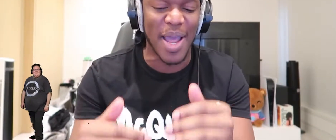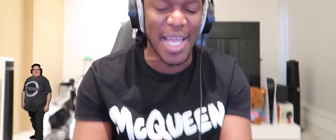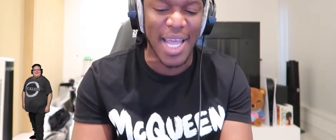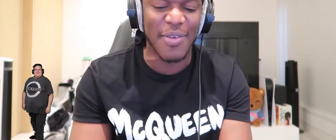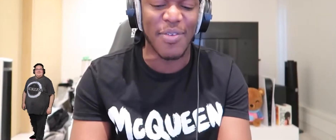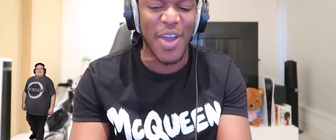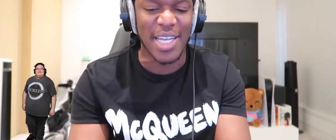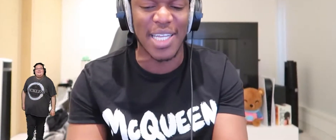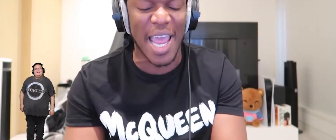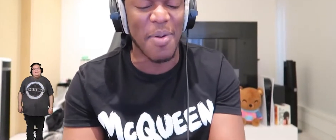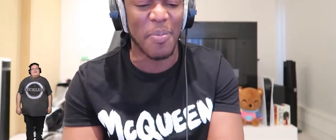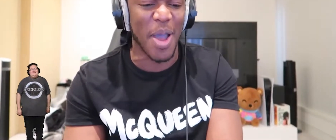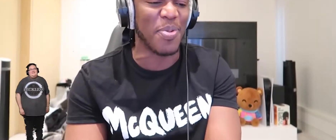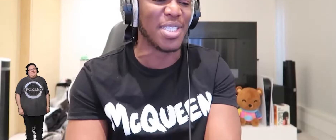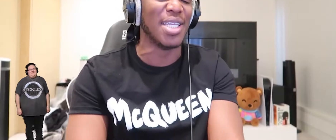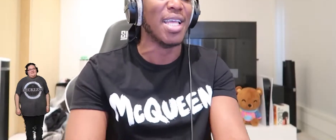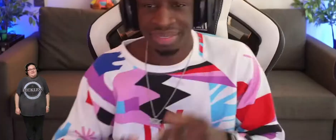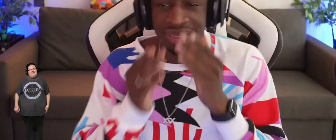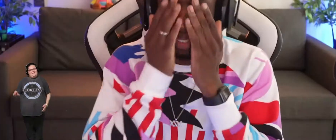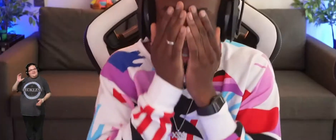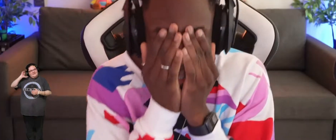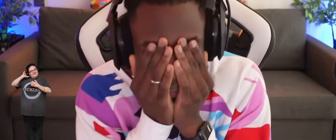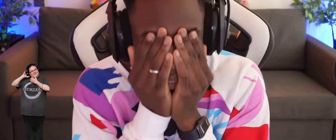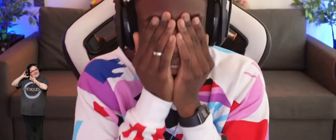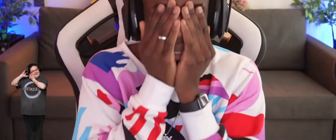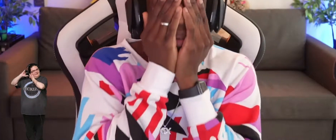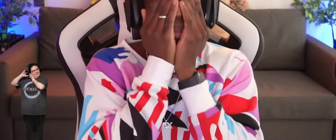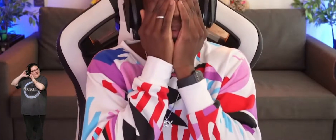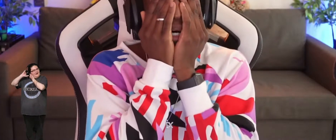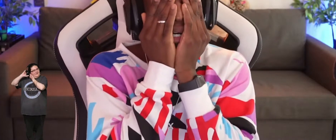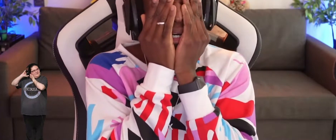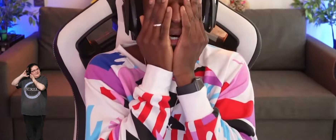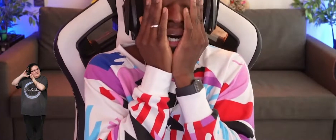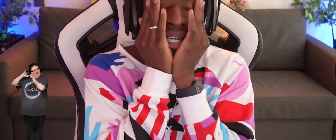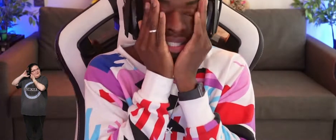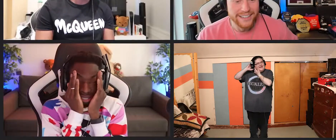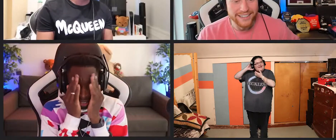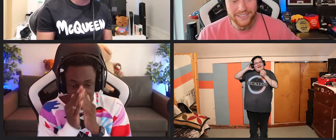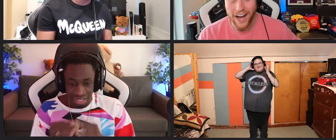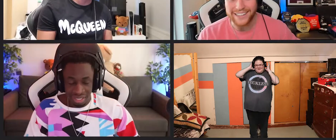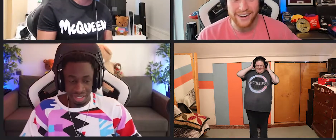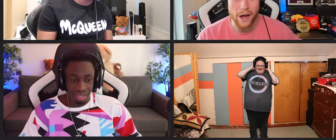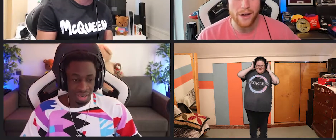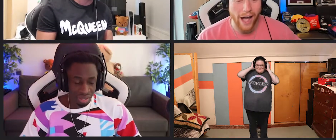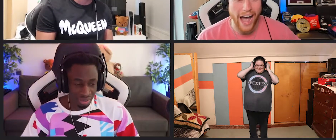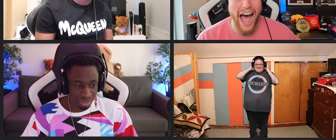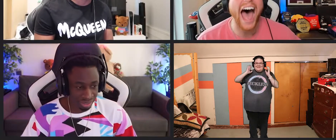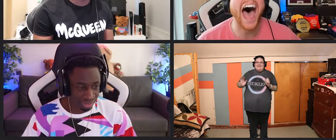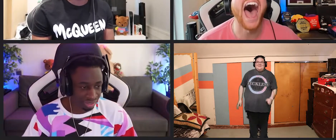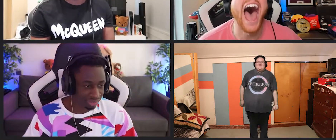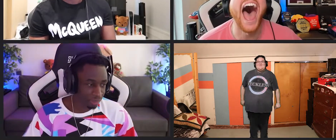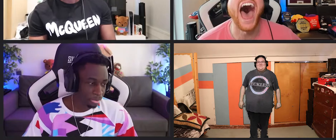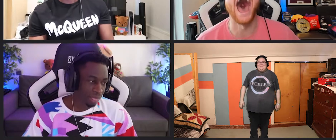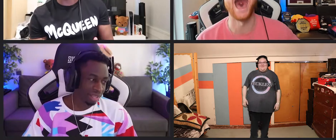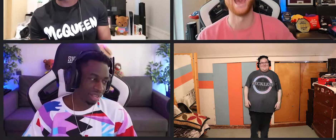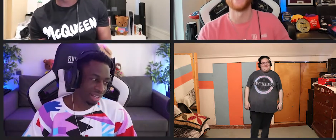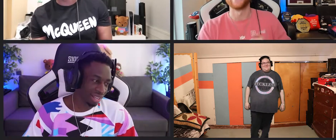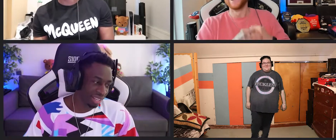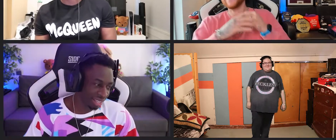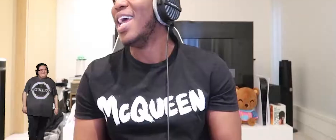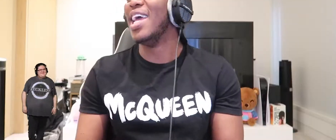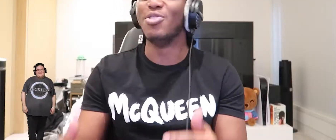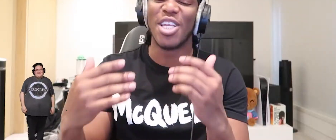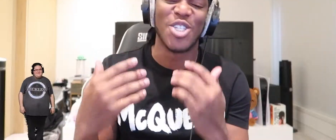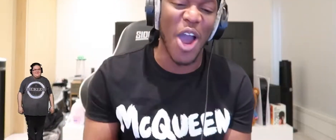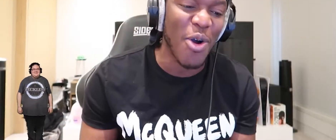I meant it for entertainment purposes. I don't mean anyone. Well, obviously it's not stayed please, in. Please, I don't know.